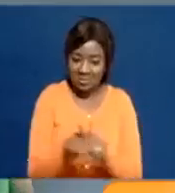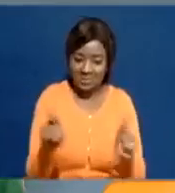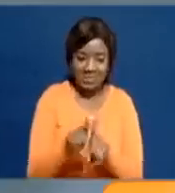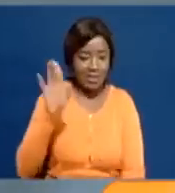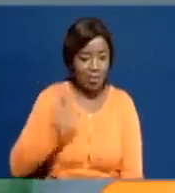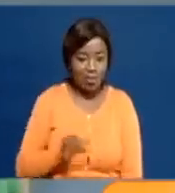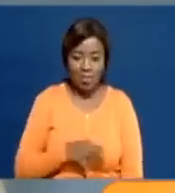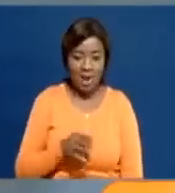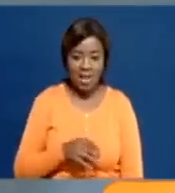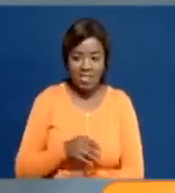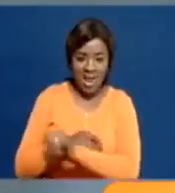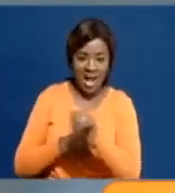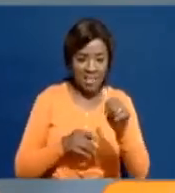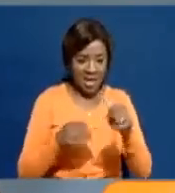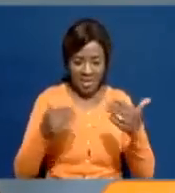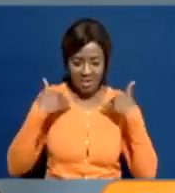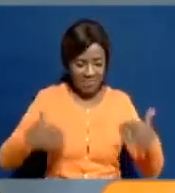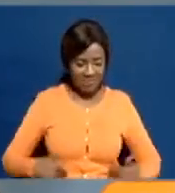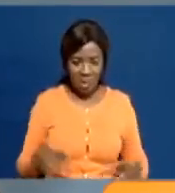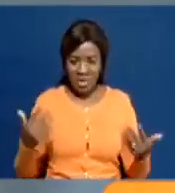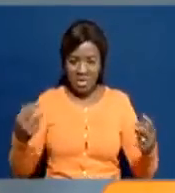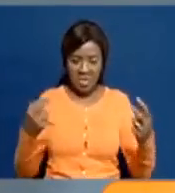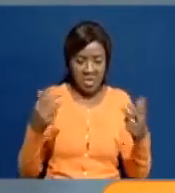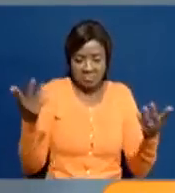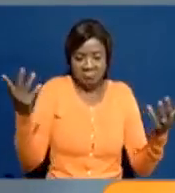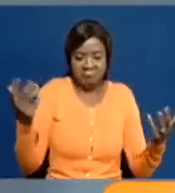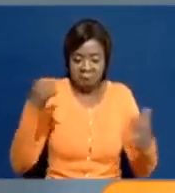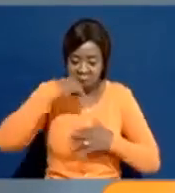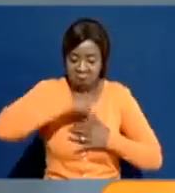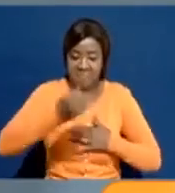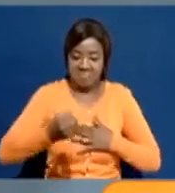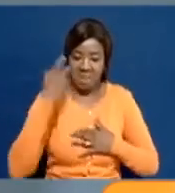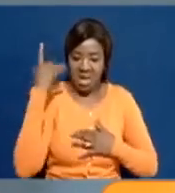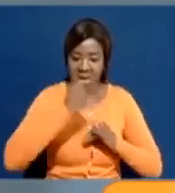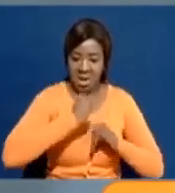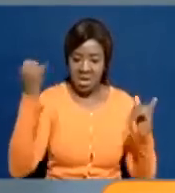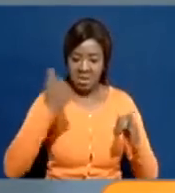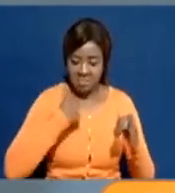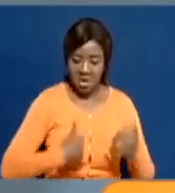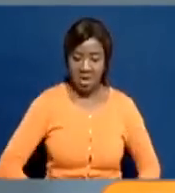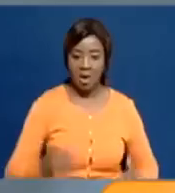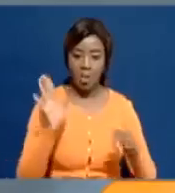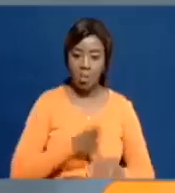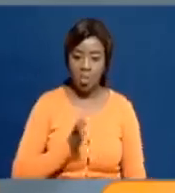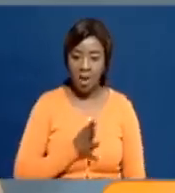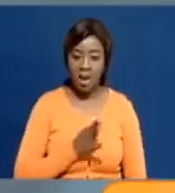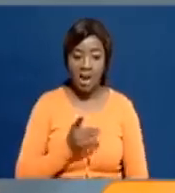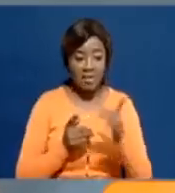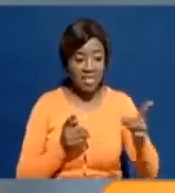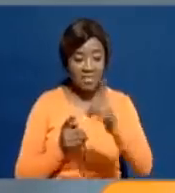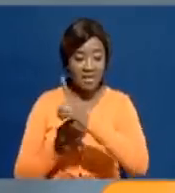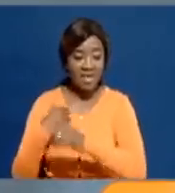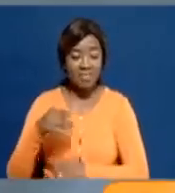don't allow anything physical to describe who you are. And I tell women not to fear. In my battle, I'm meeting women who've had